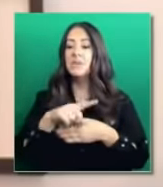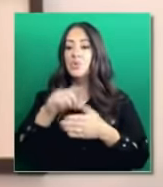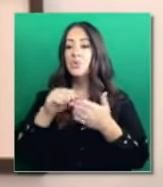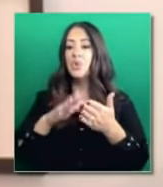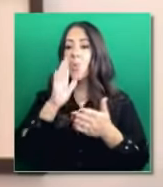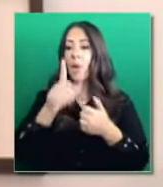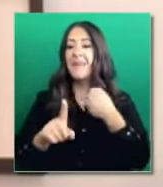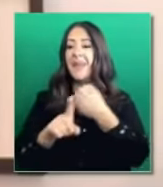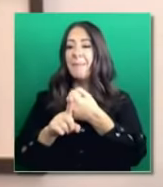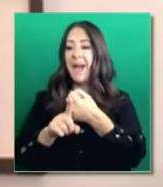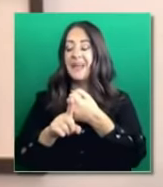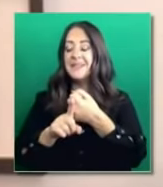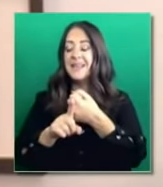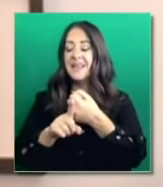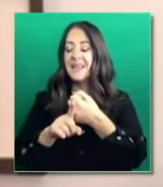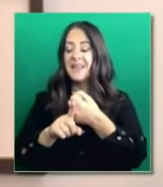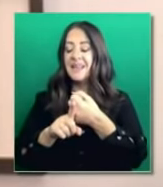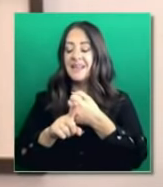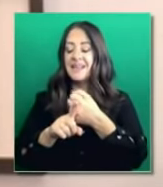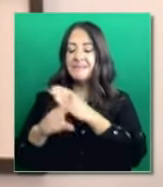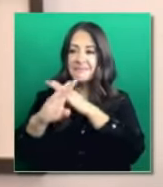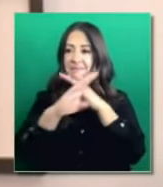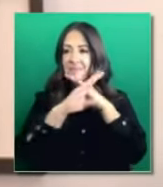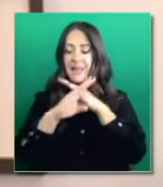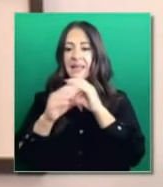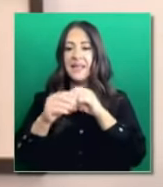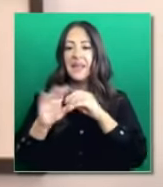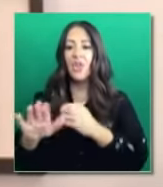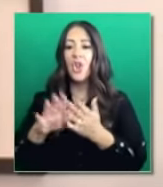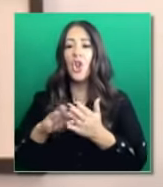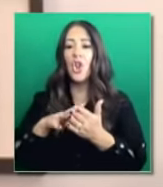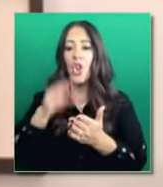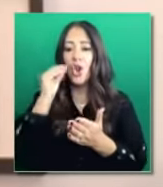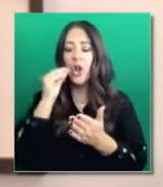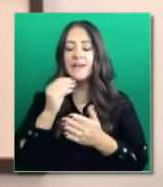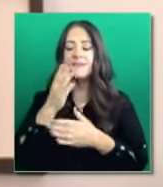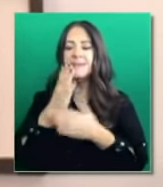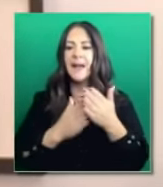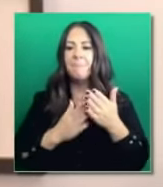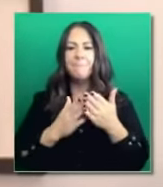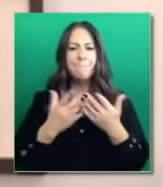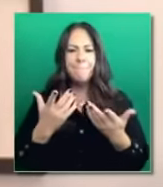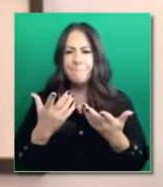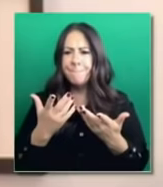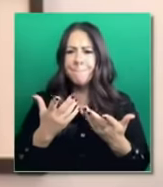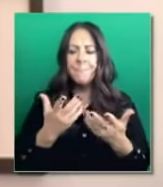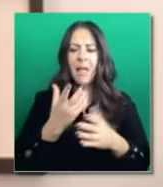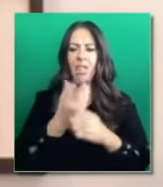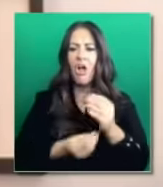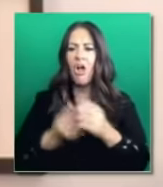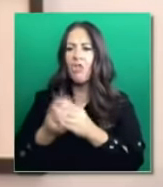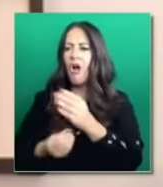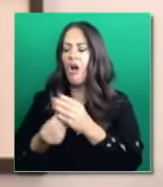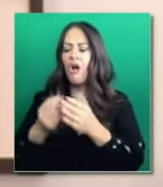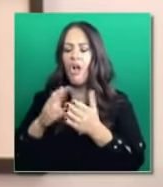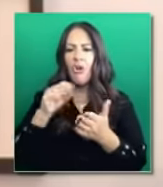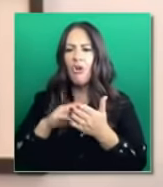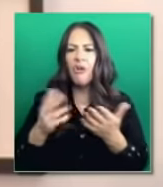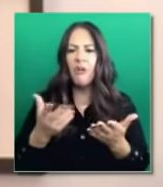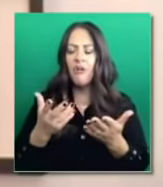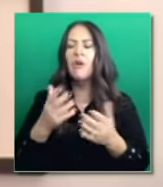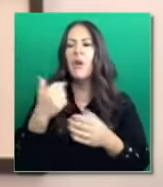student learning and impacts on gaps that we were already tracking and trying to make improvements upon.